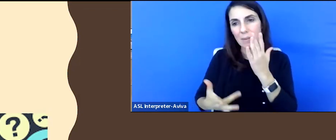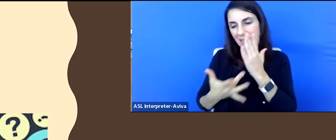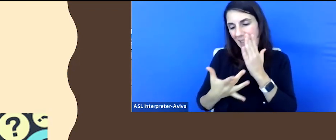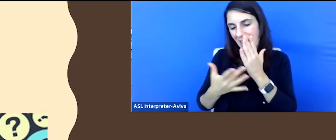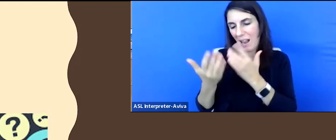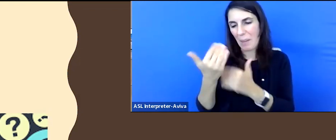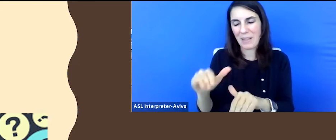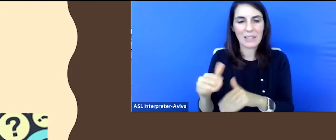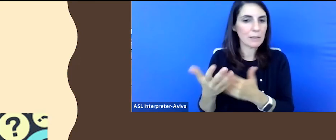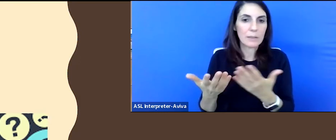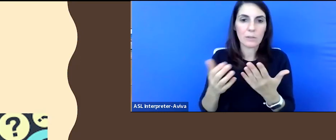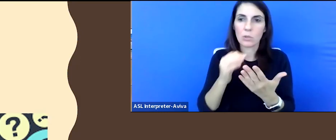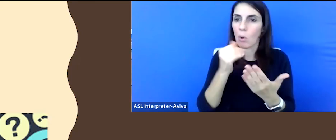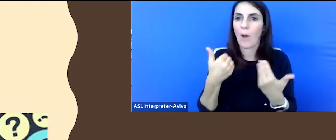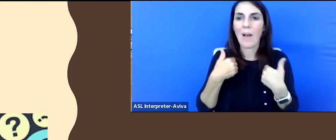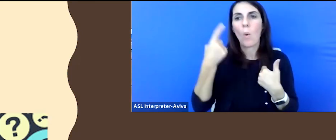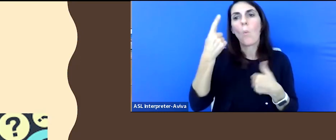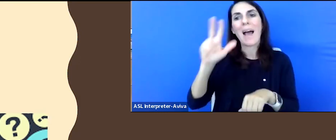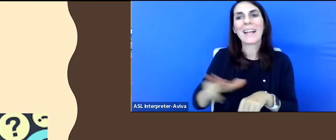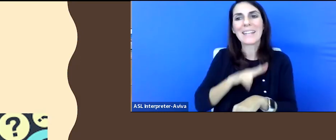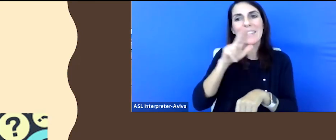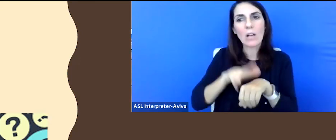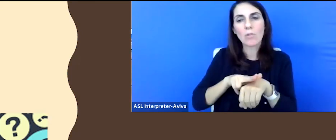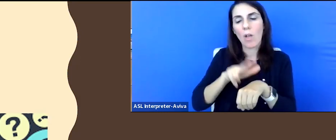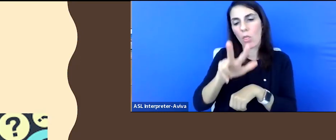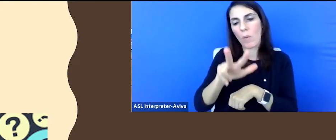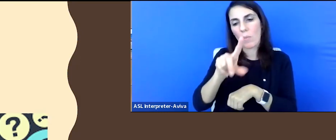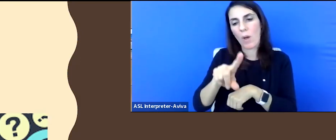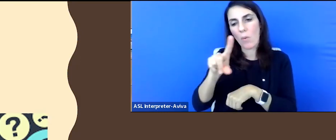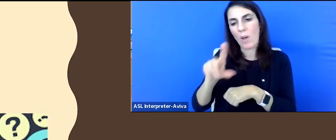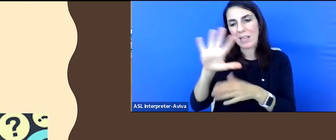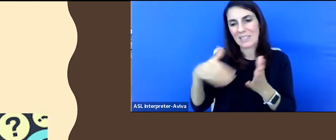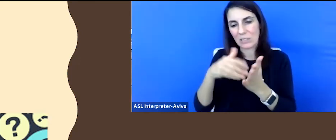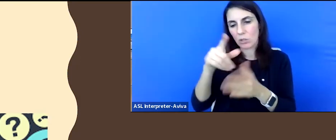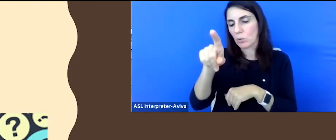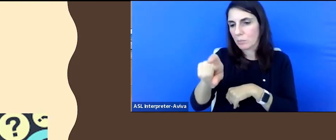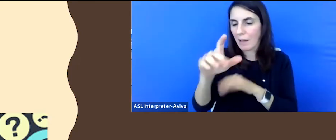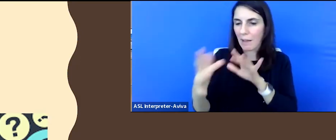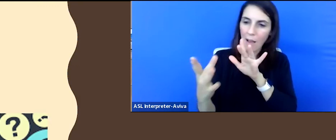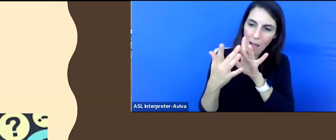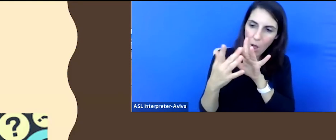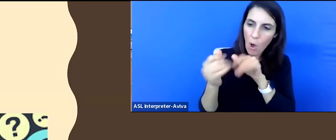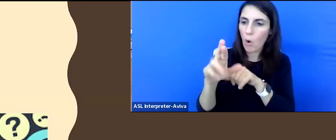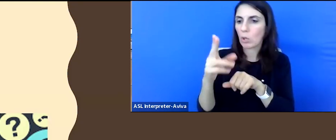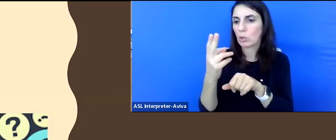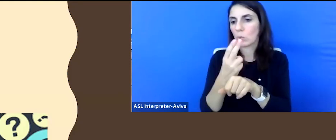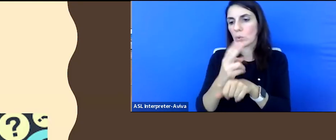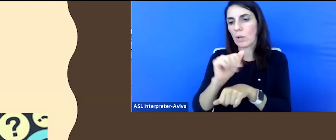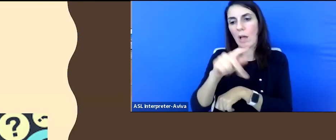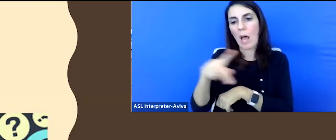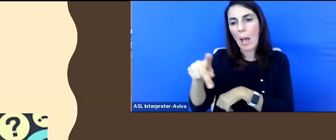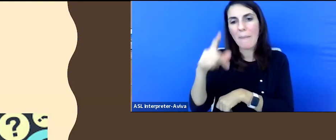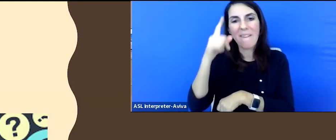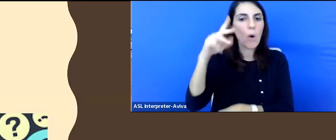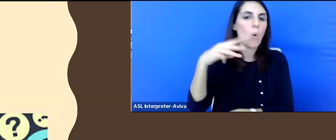there is not one national 311 center. You would have to contact or use the app for